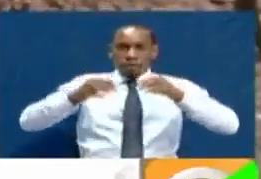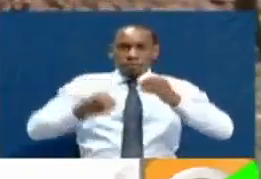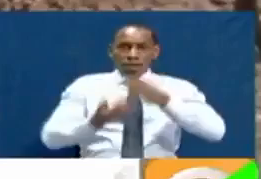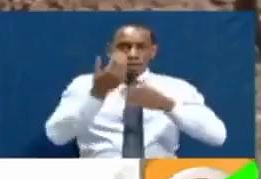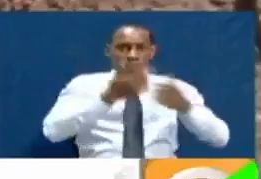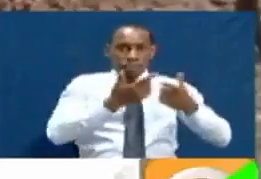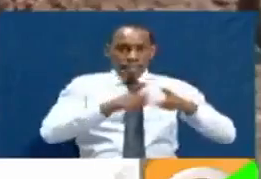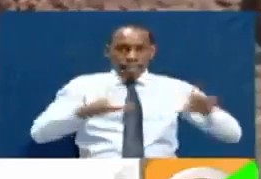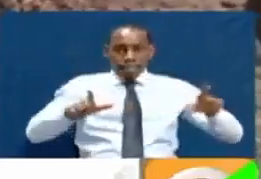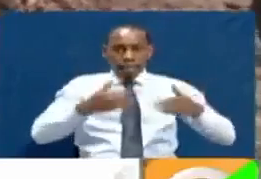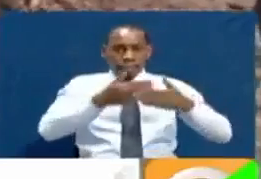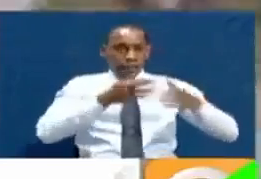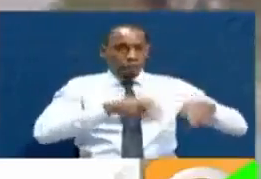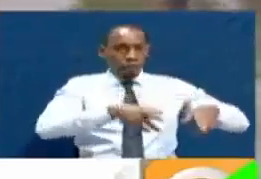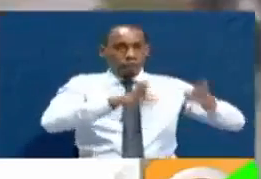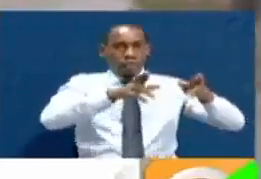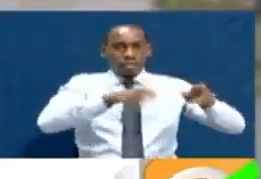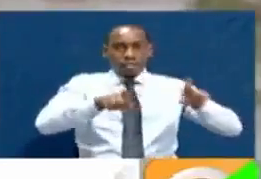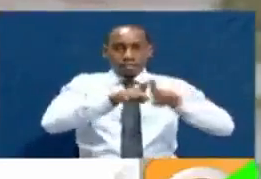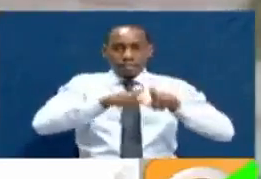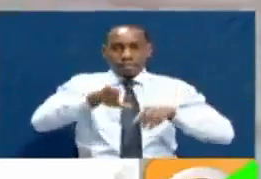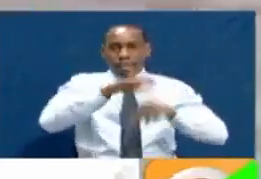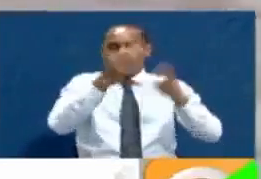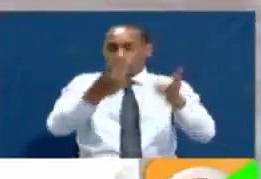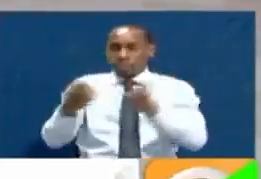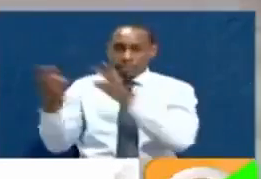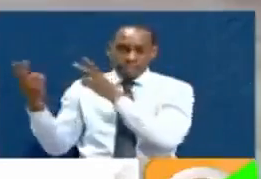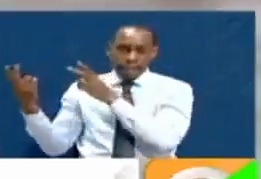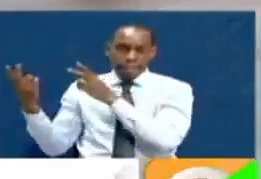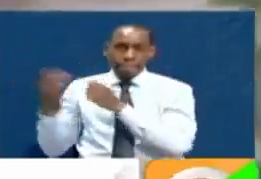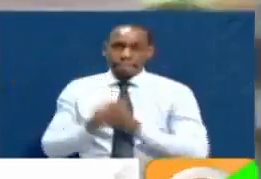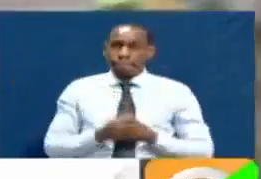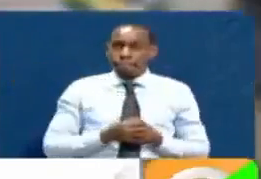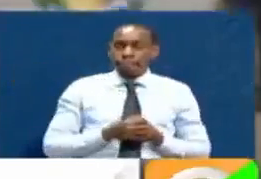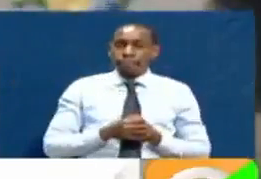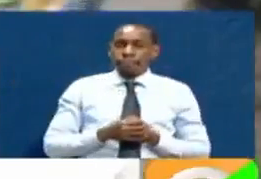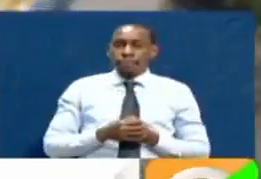on what used to be a major road within this area.